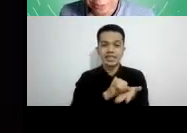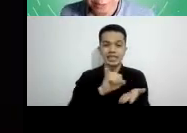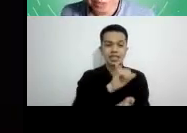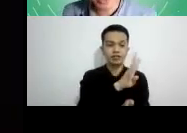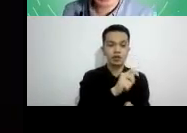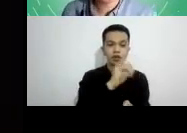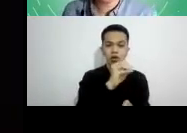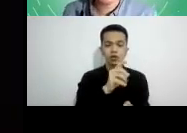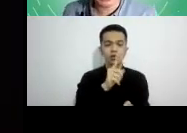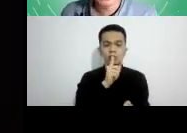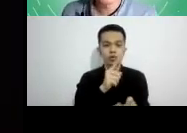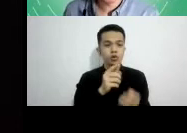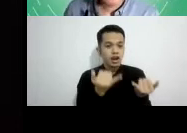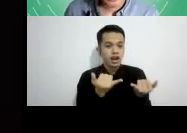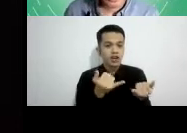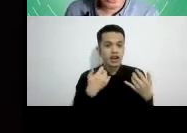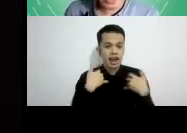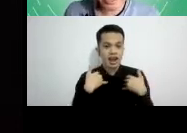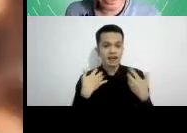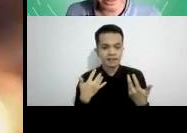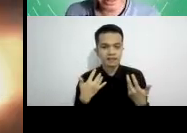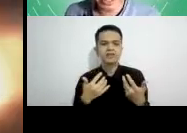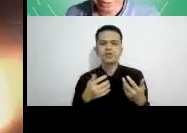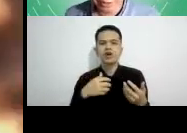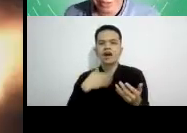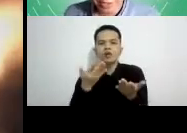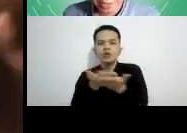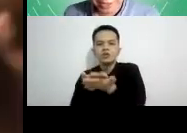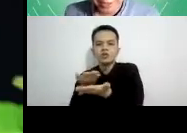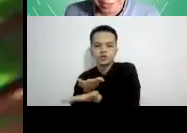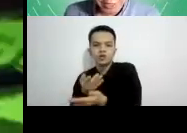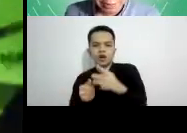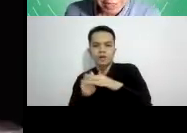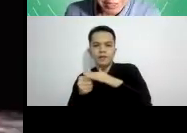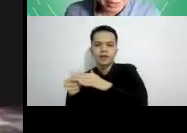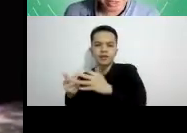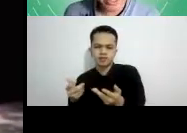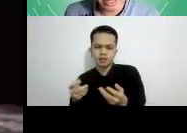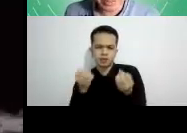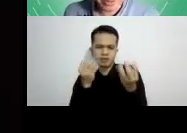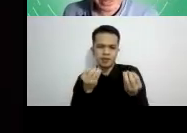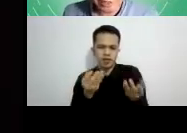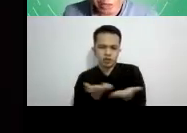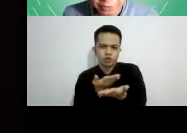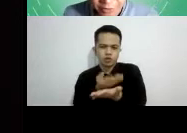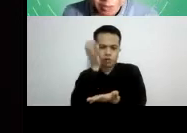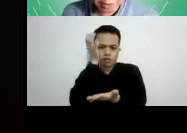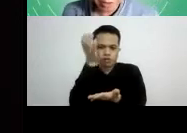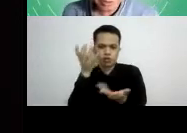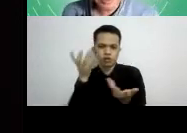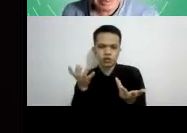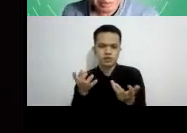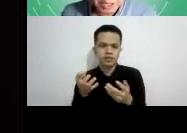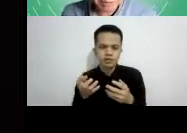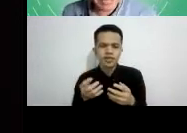a revolution that's happening today, there are new things that are coming about. And just like many new concepts that are very novel, there are